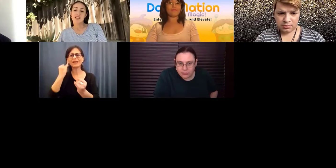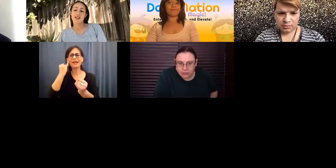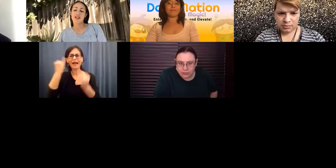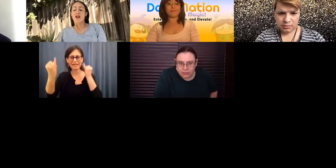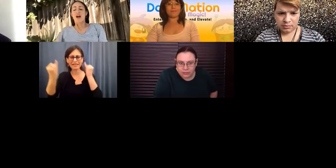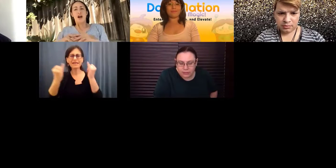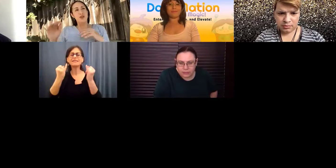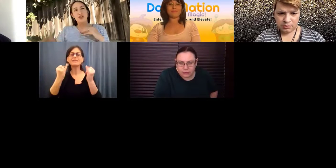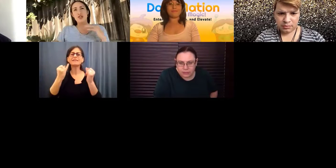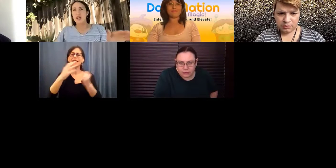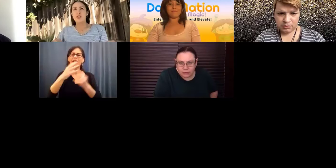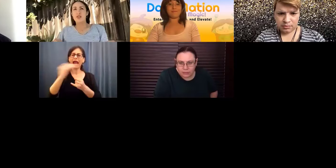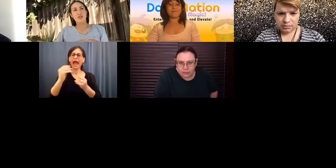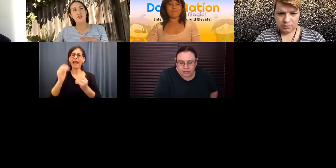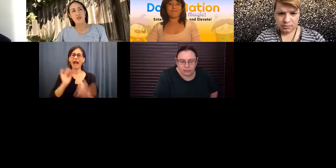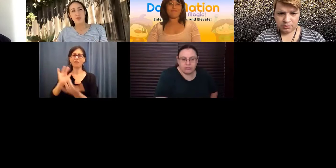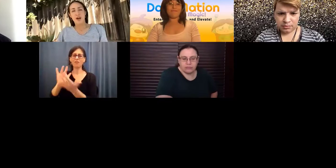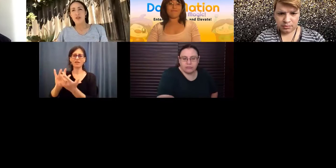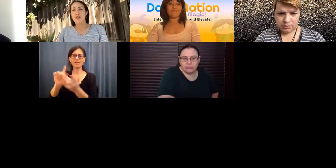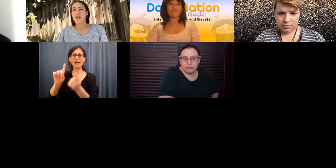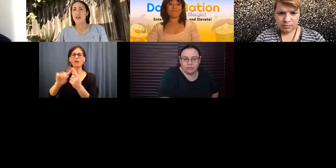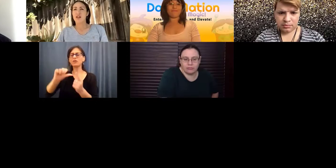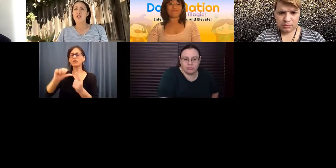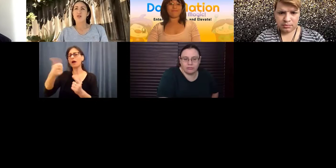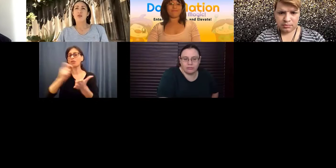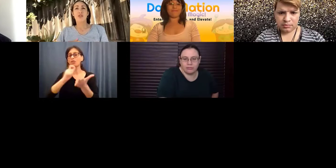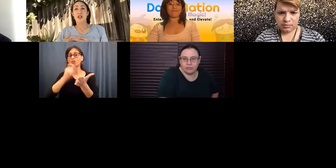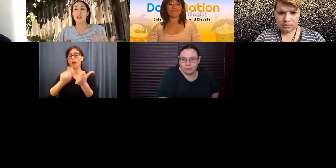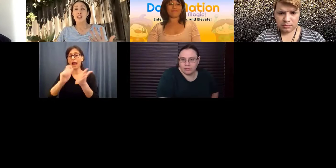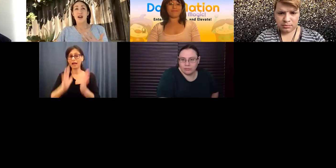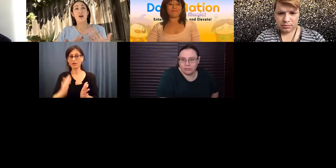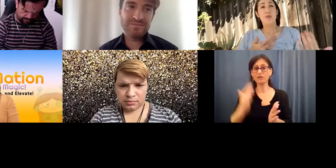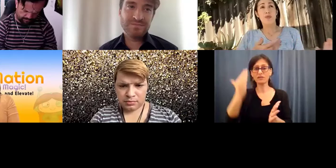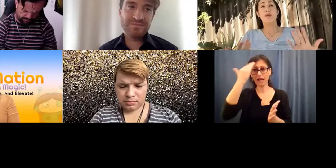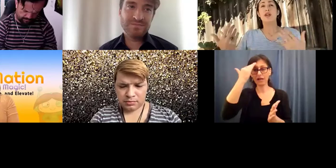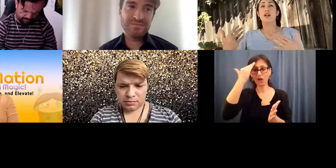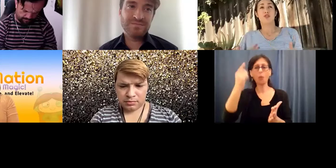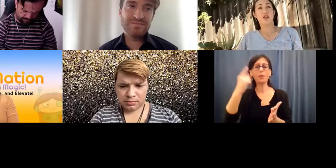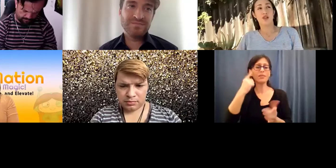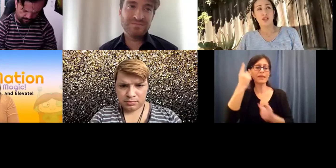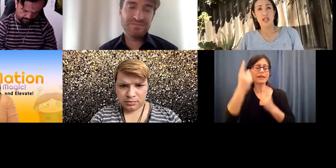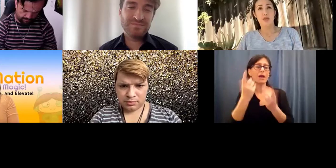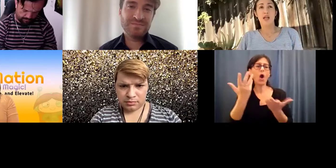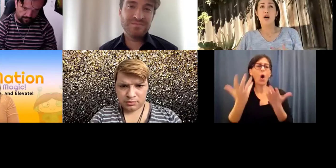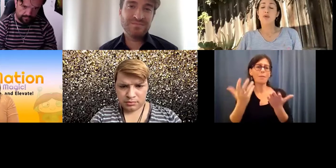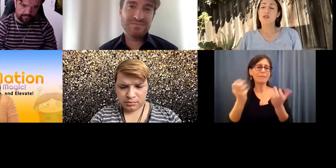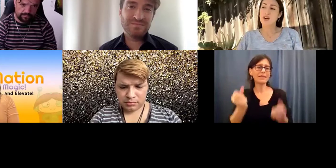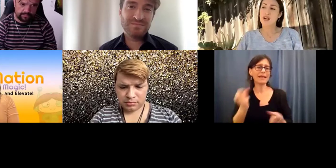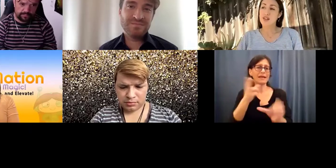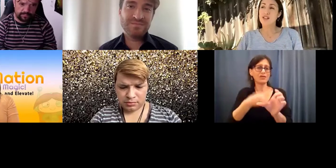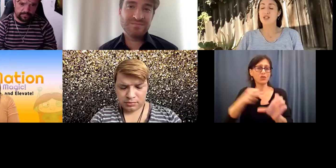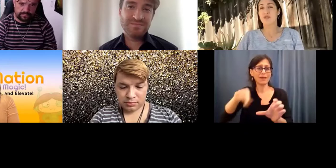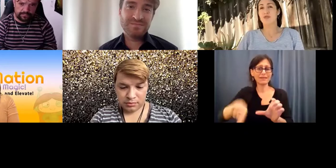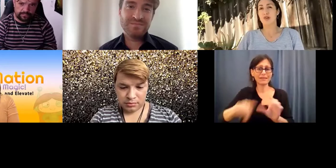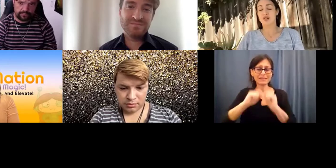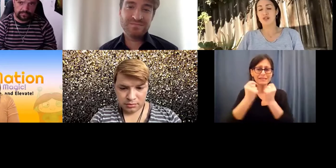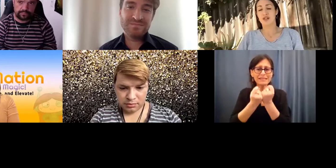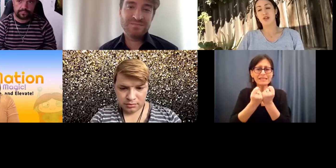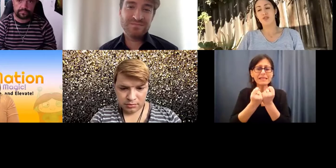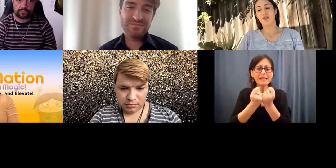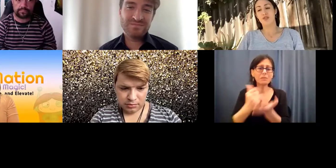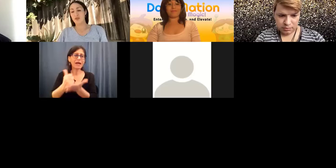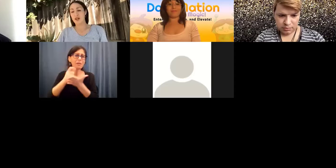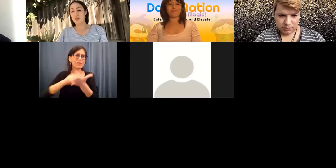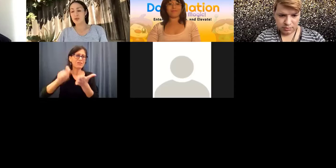different ideas, and I'd reached out to also some writers that I knew, thinking that, oh, maybe they could join our team and help us write this,